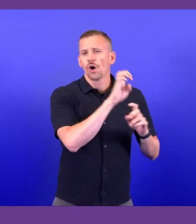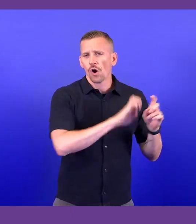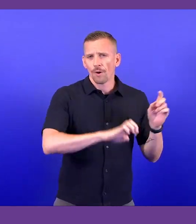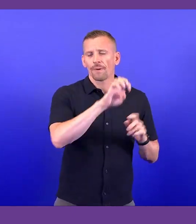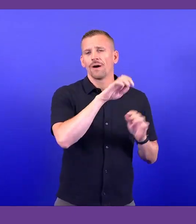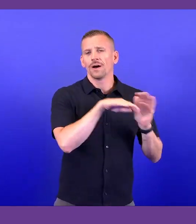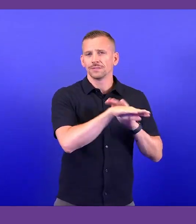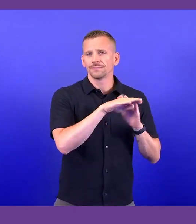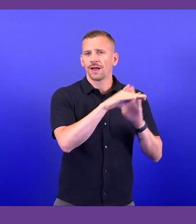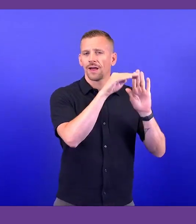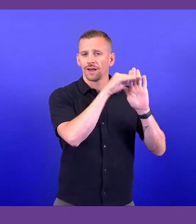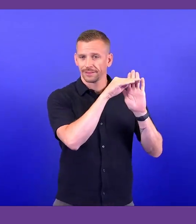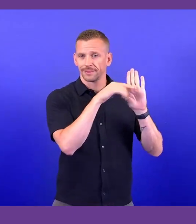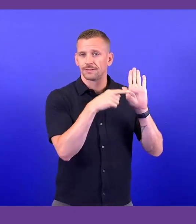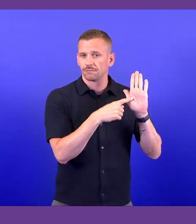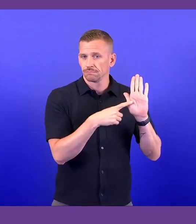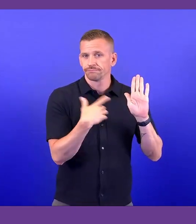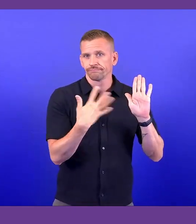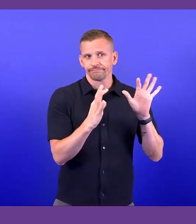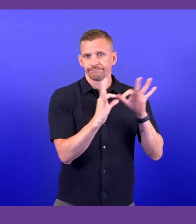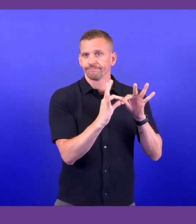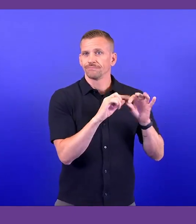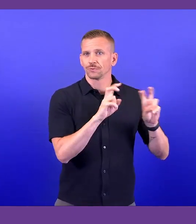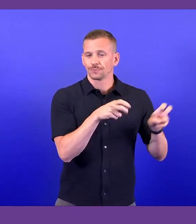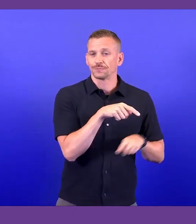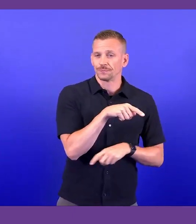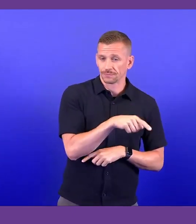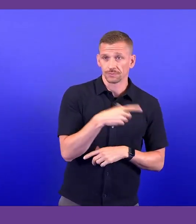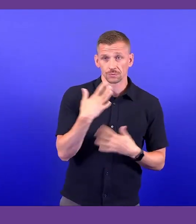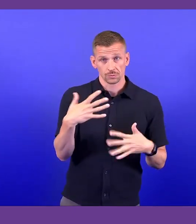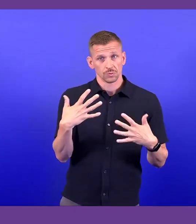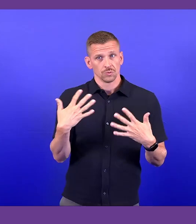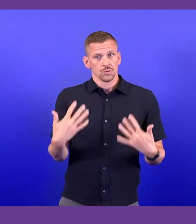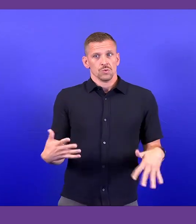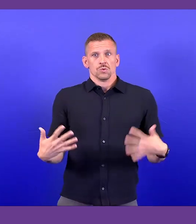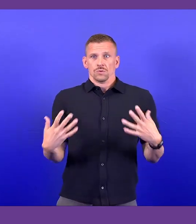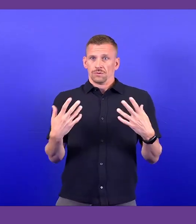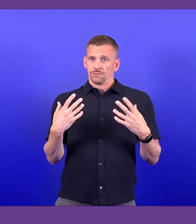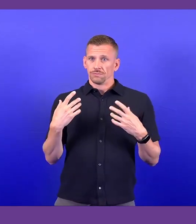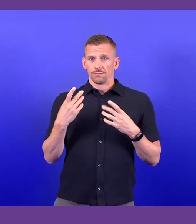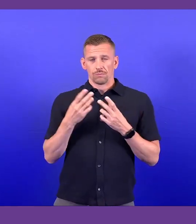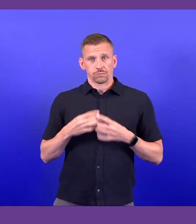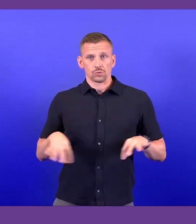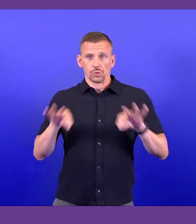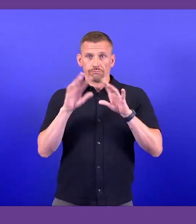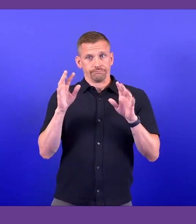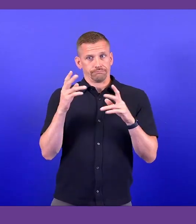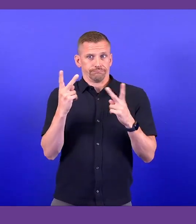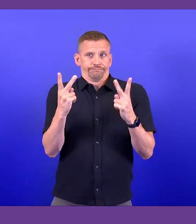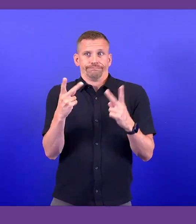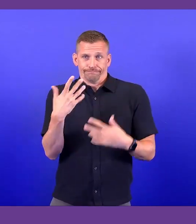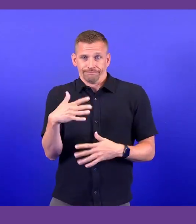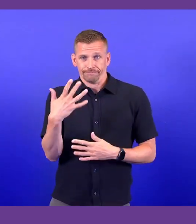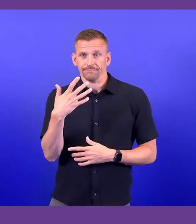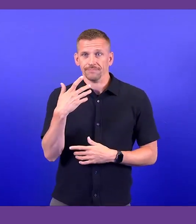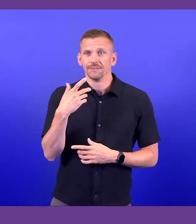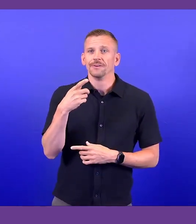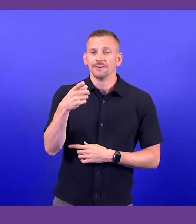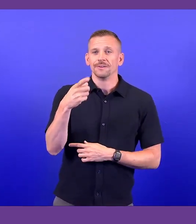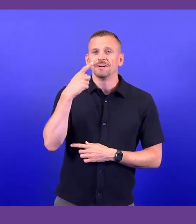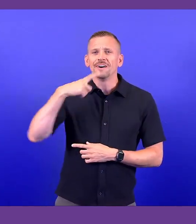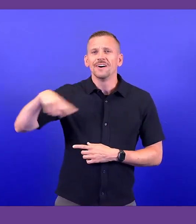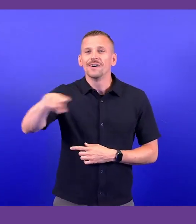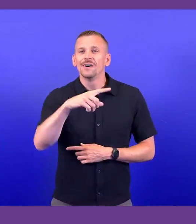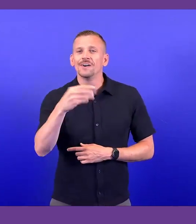Okay, did you all have a good lunch, and did you try the cookie already, the AccessibilEU cookie?